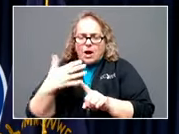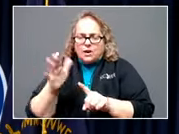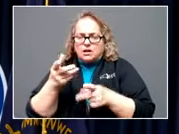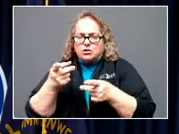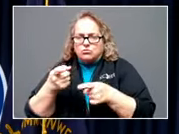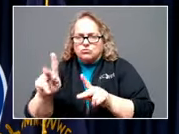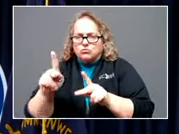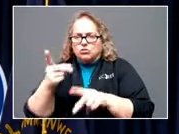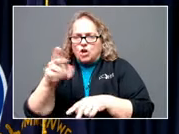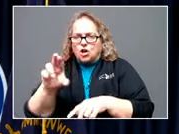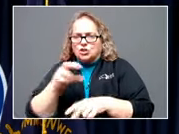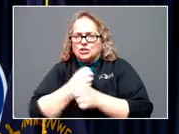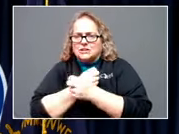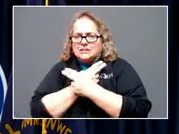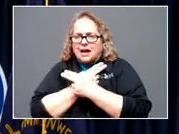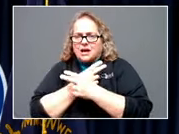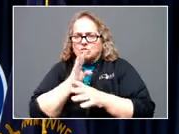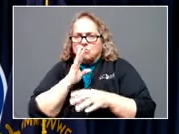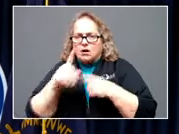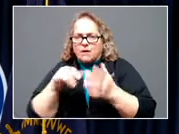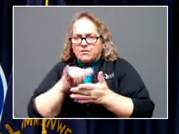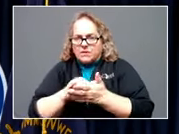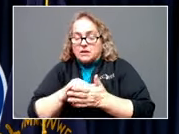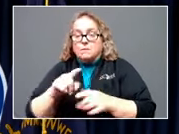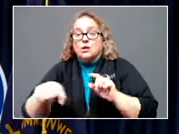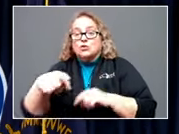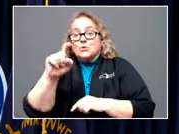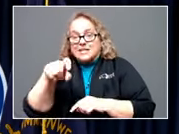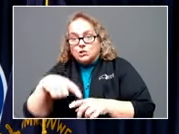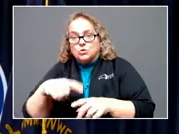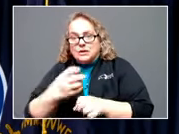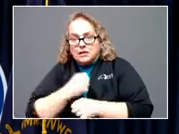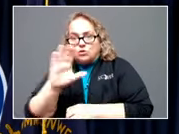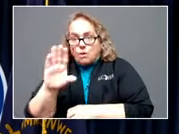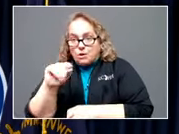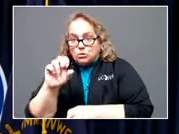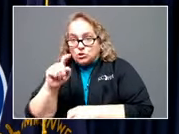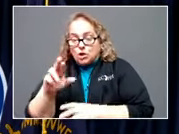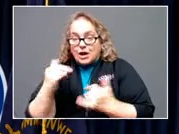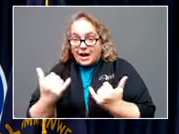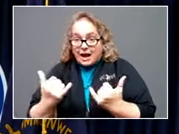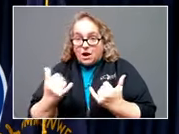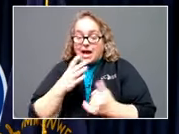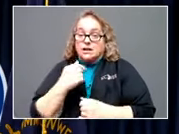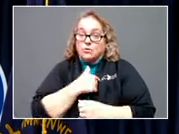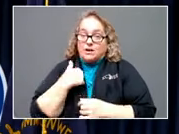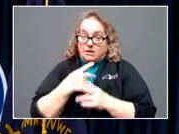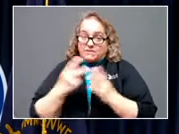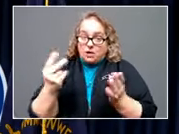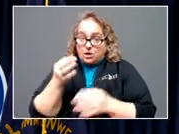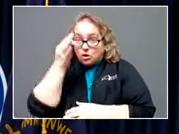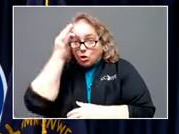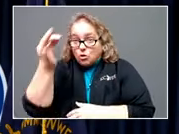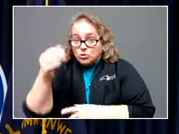really need to get your booster, especially now. And we are very, very close to kids 12